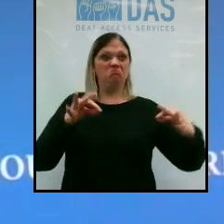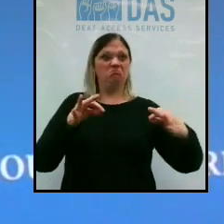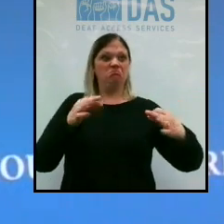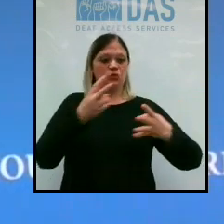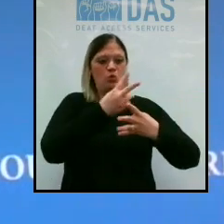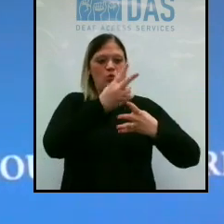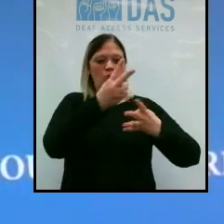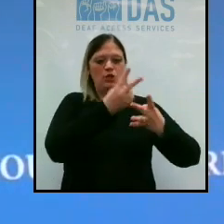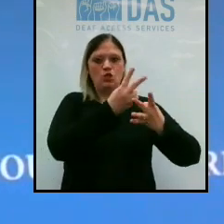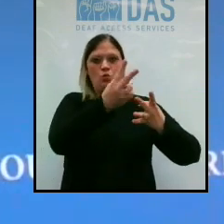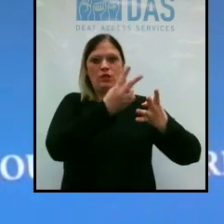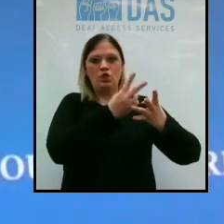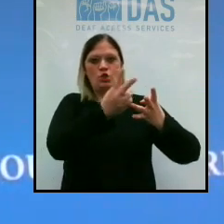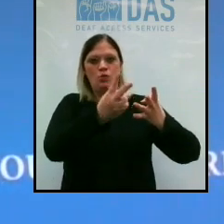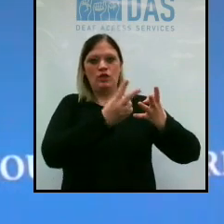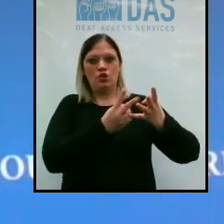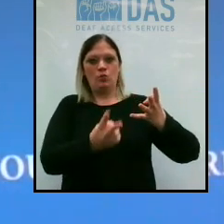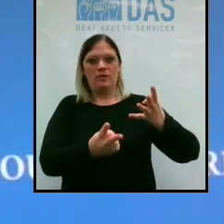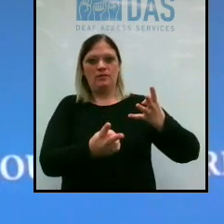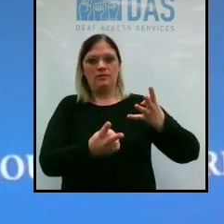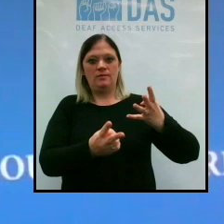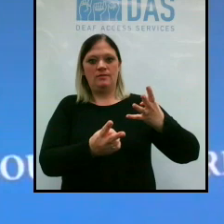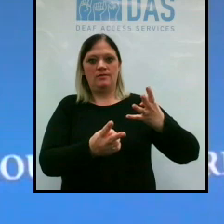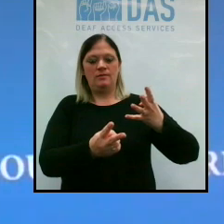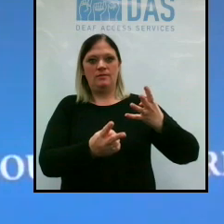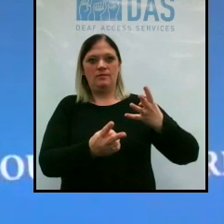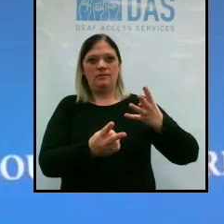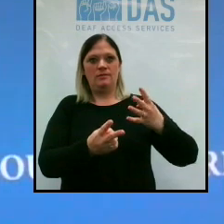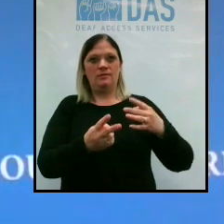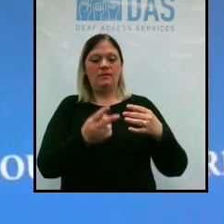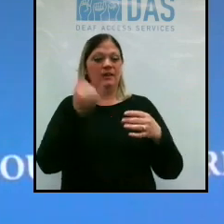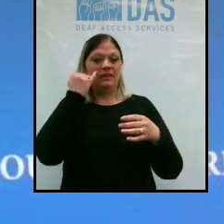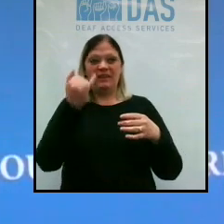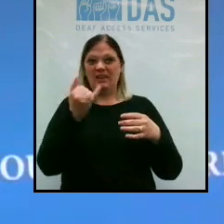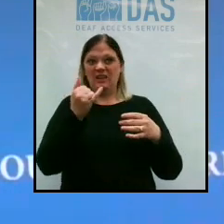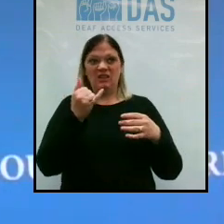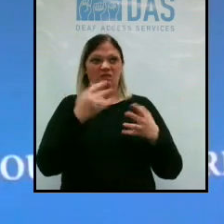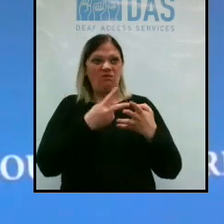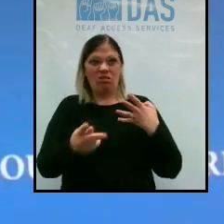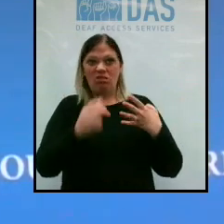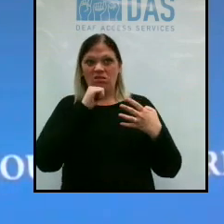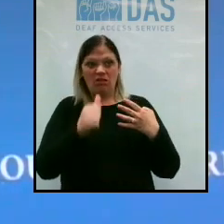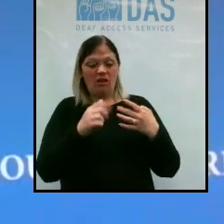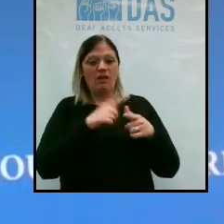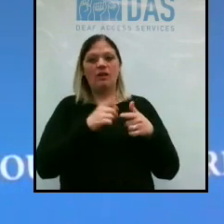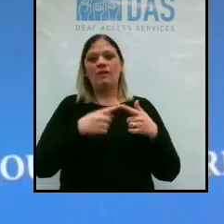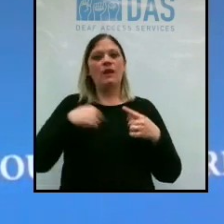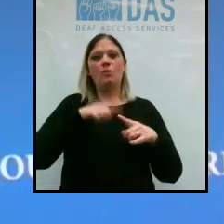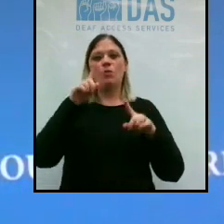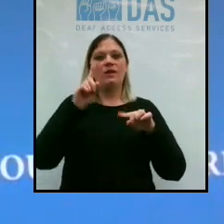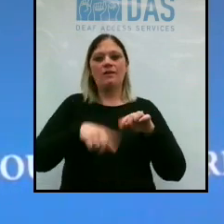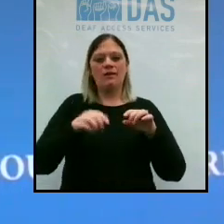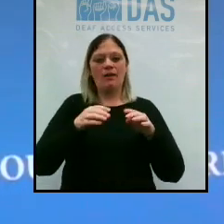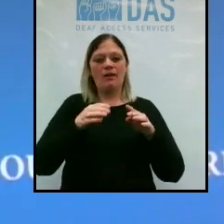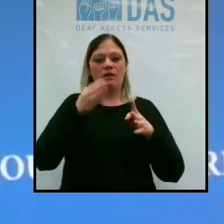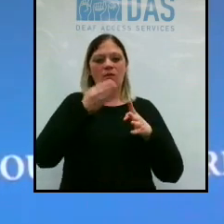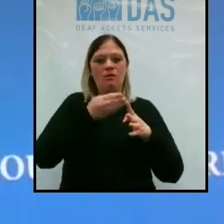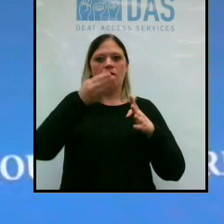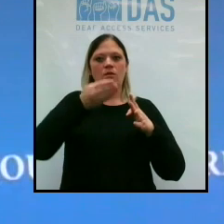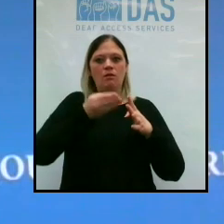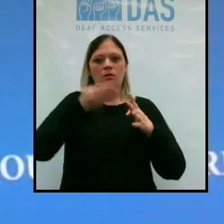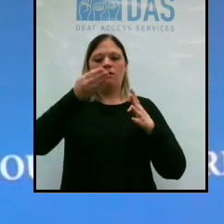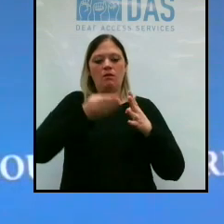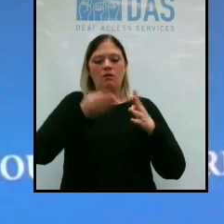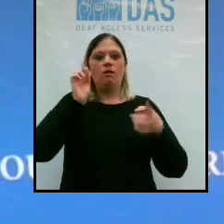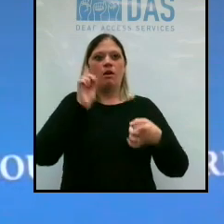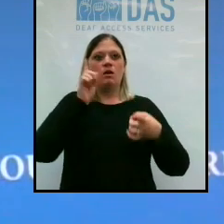go well, we would not move on to the next phase until we could show we can handle the new caseload, so to speak, in both the hospitals and